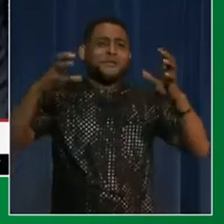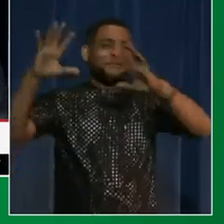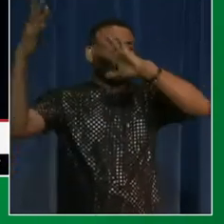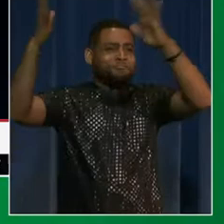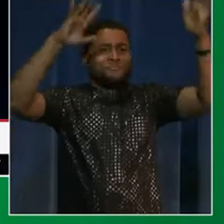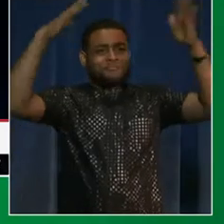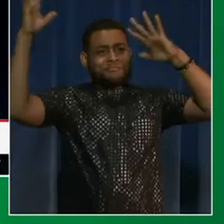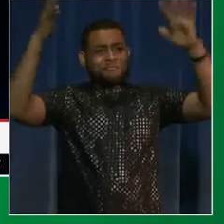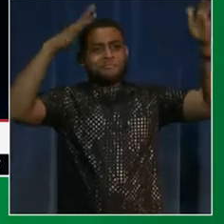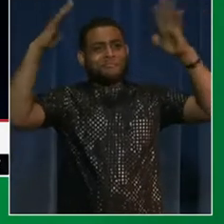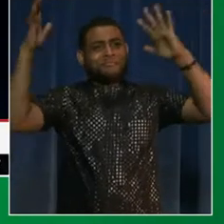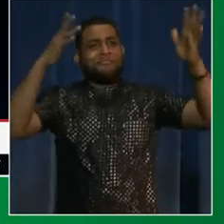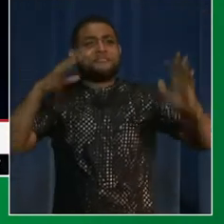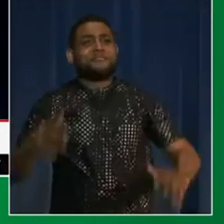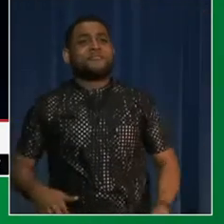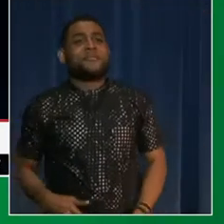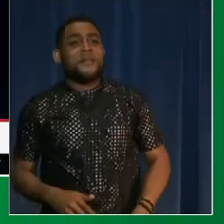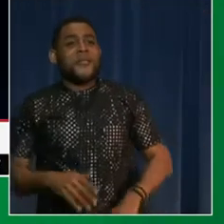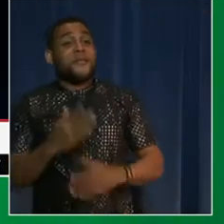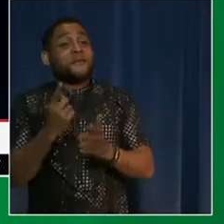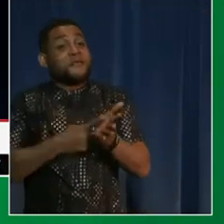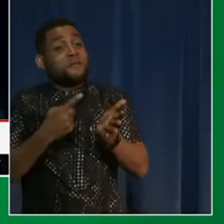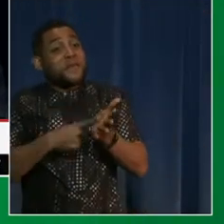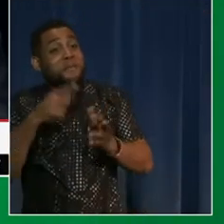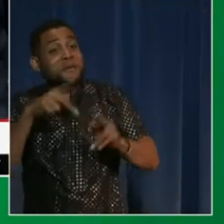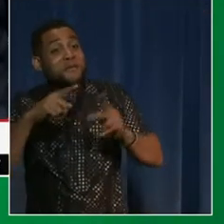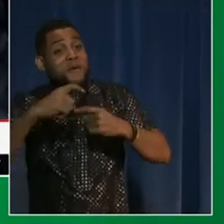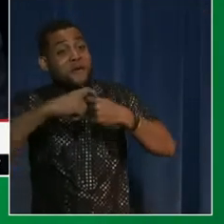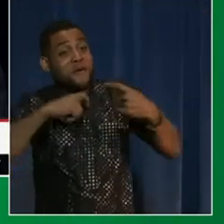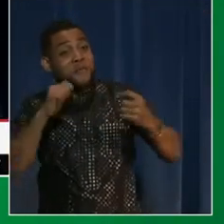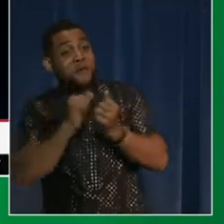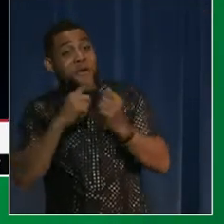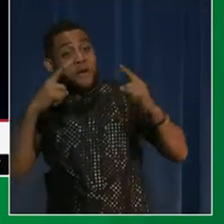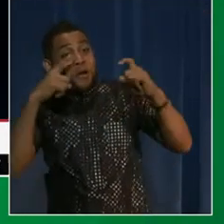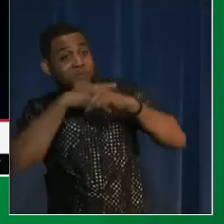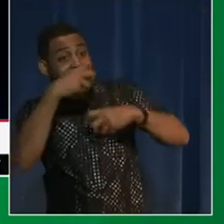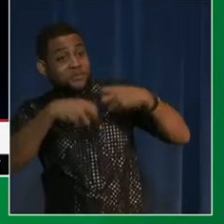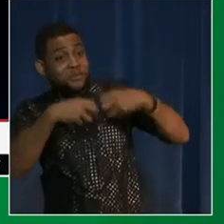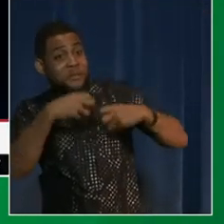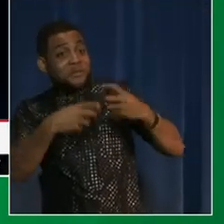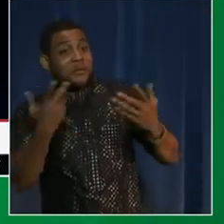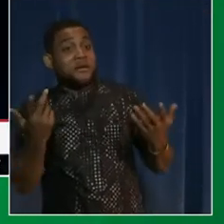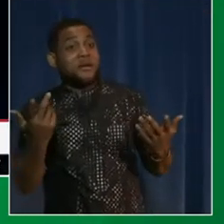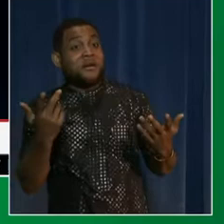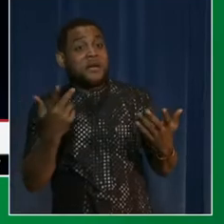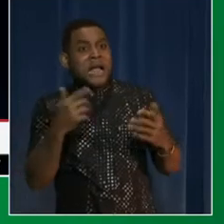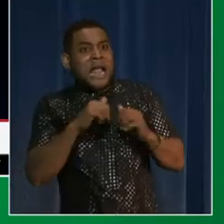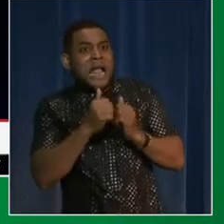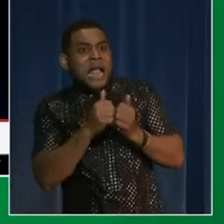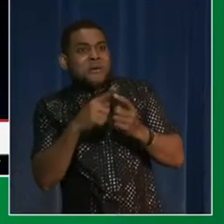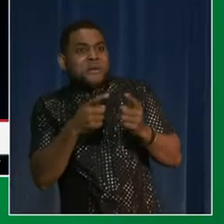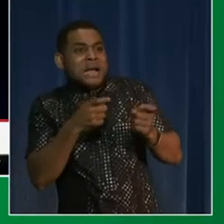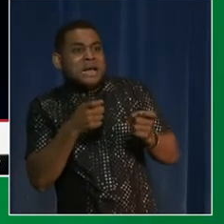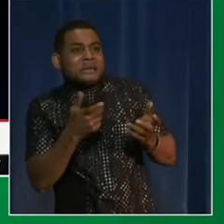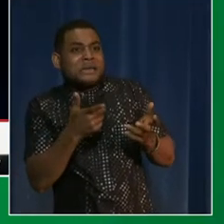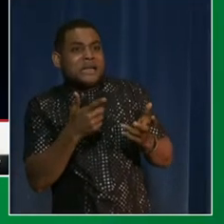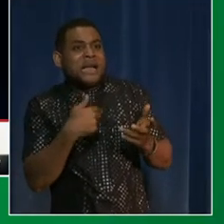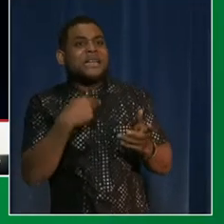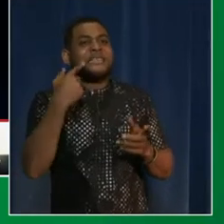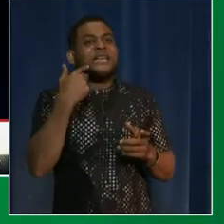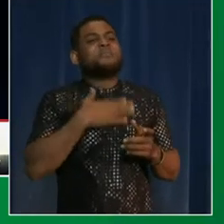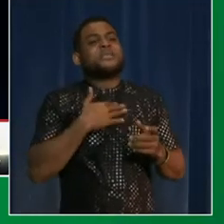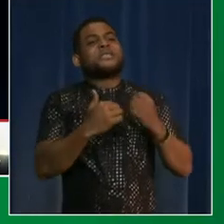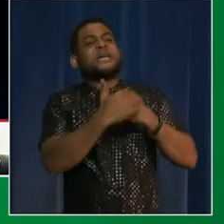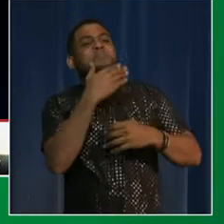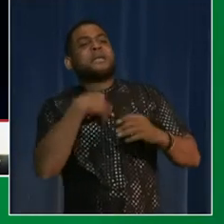And then a lot of times when people call me with a complex problem and I don't know how to handle it, I just say, well, shoot me an email, and